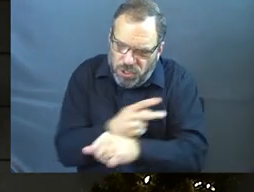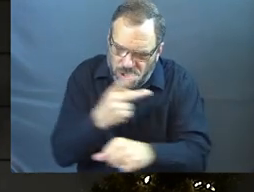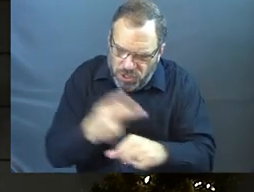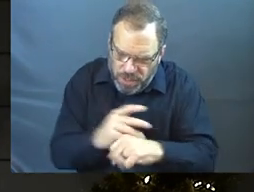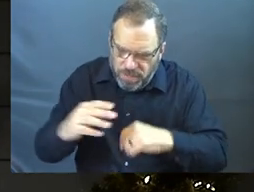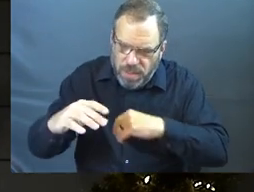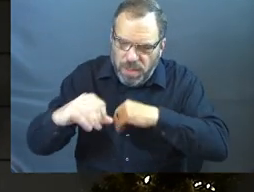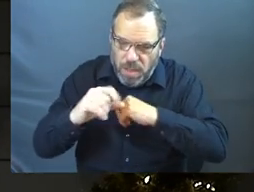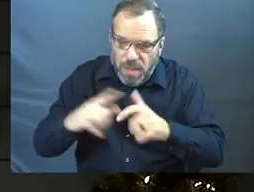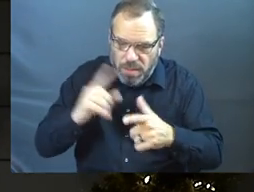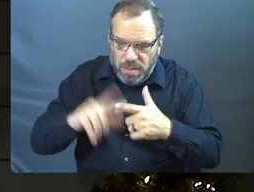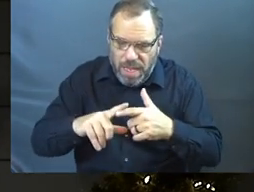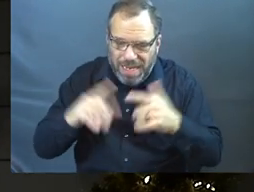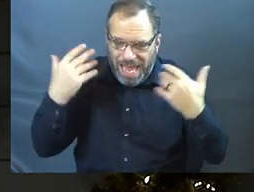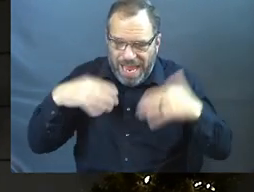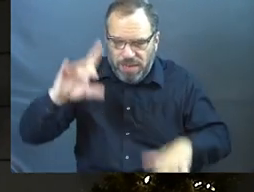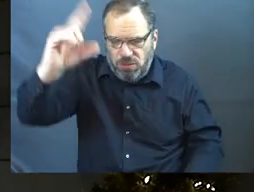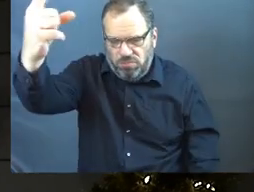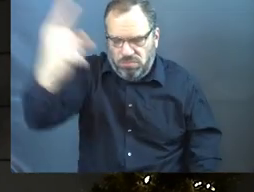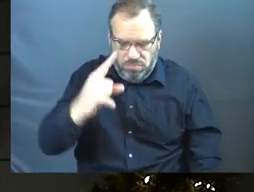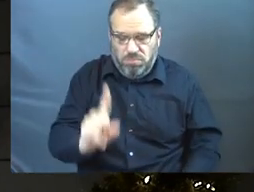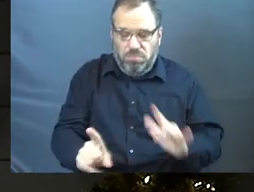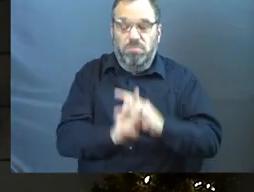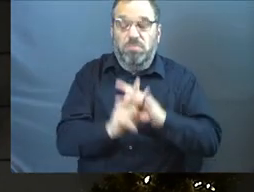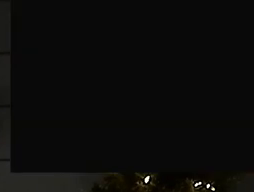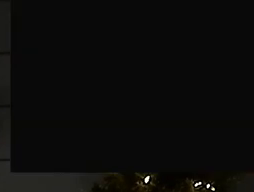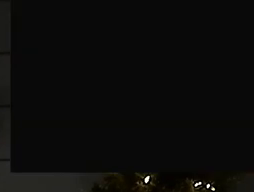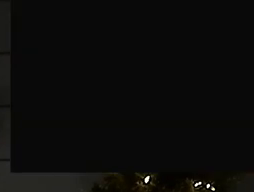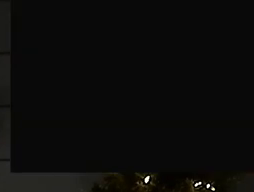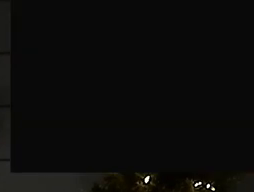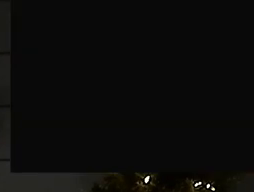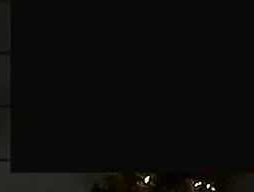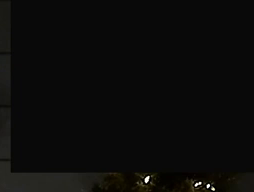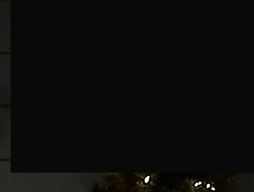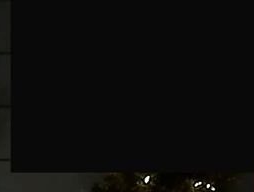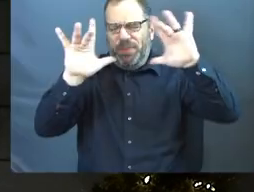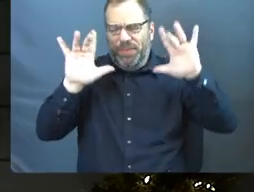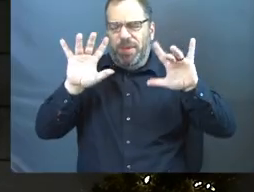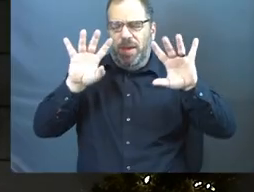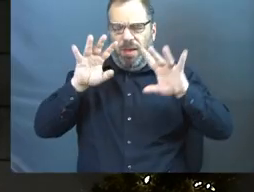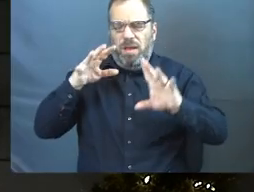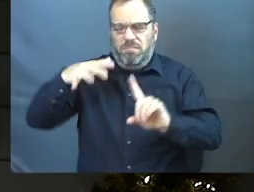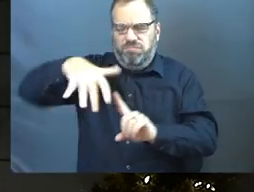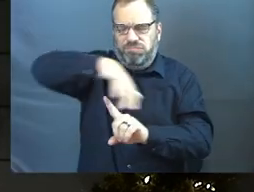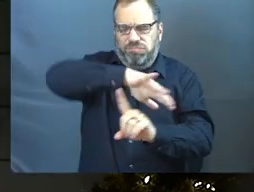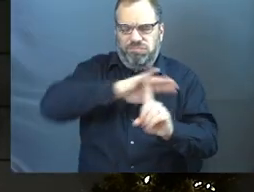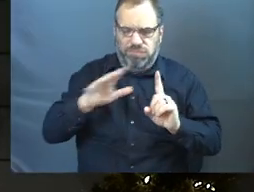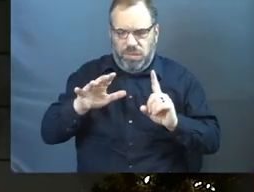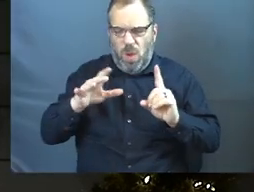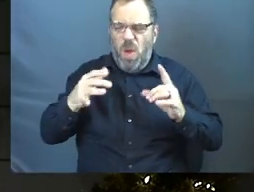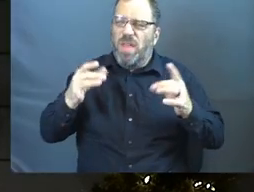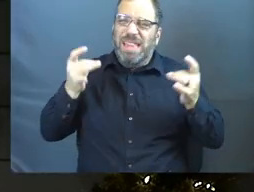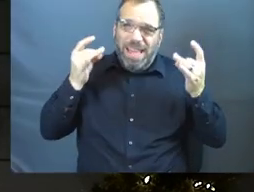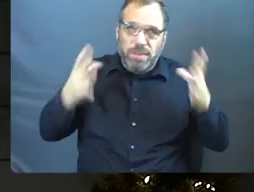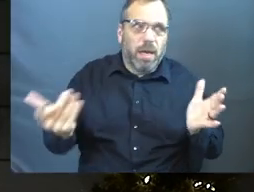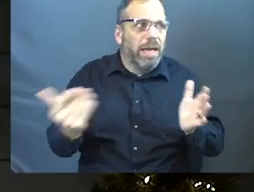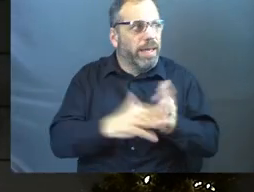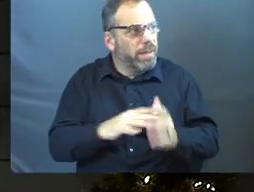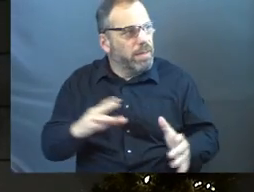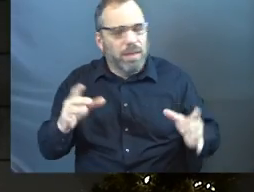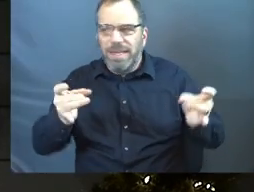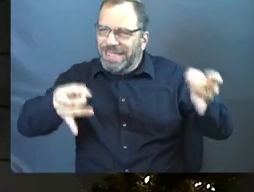sheep. Suddenly, an angel of the Lord appeared among them, and the radiance of the Lord's glory surrounded them. They were terrified.